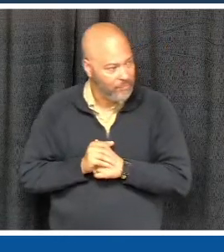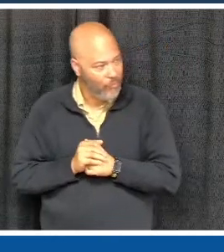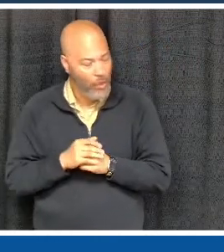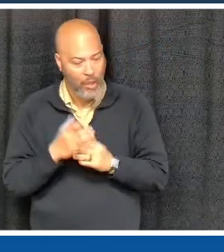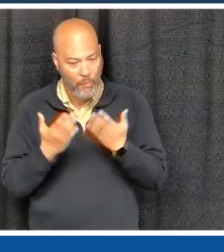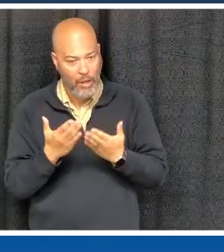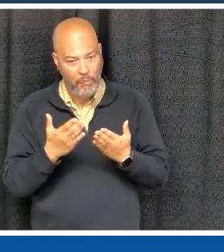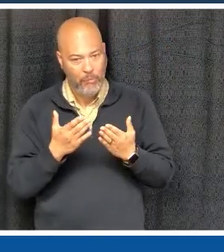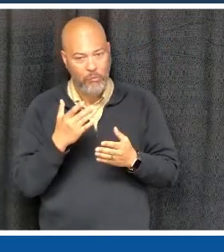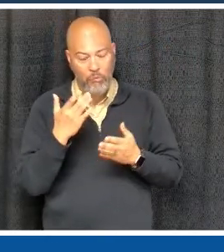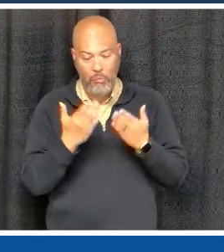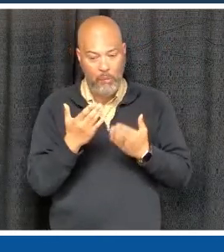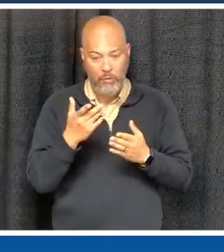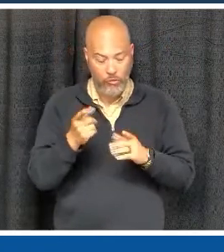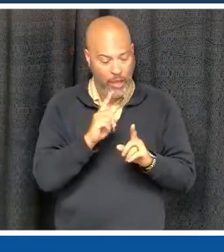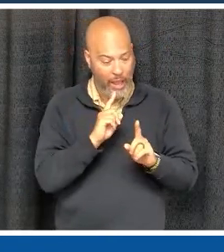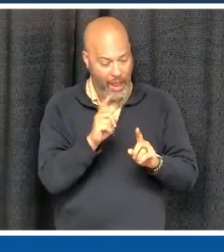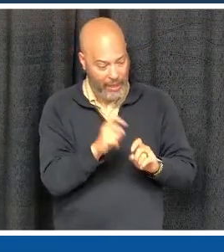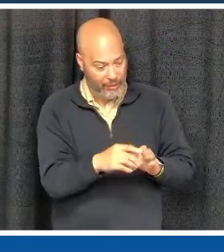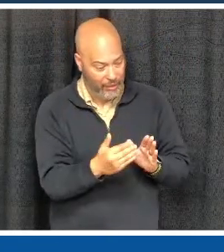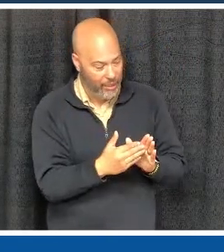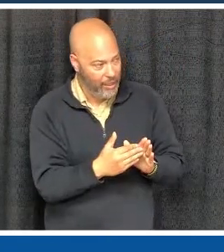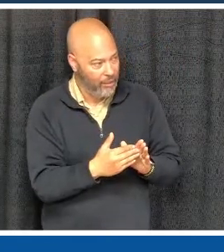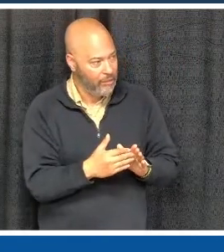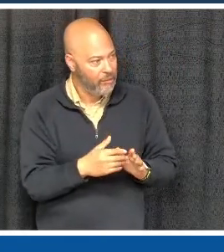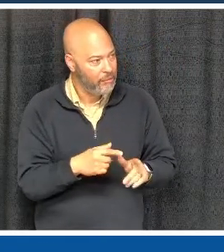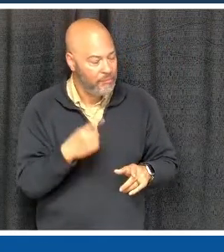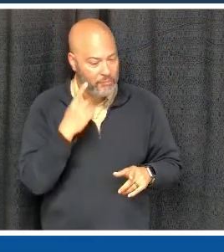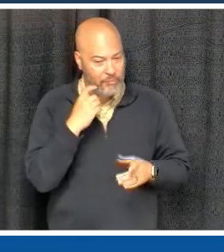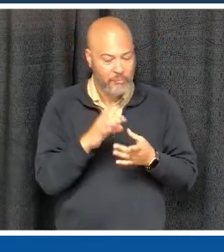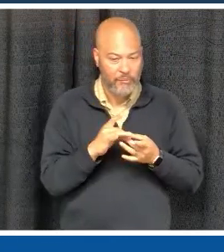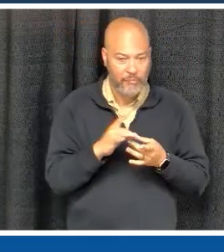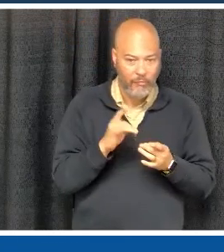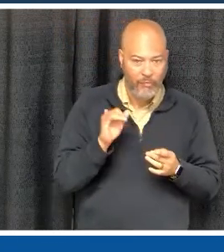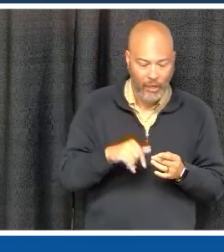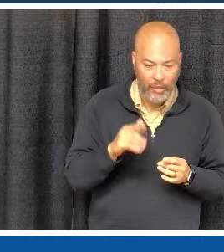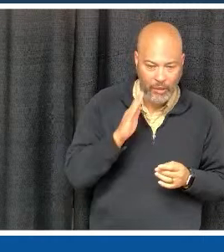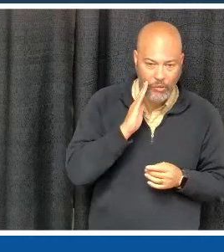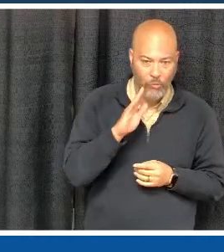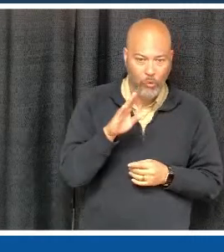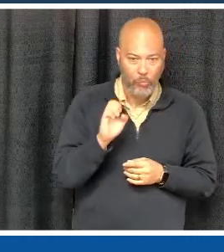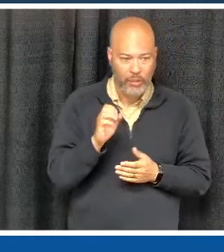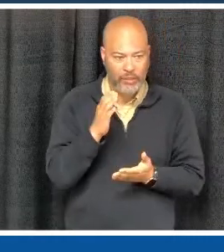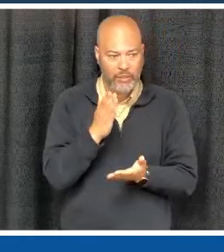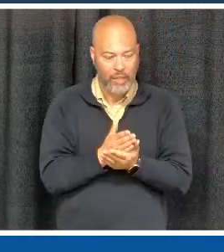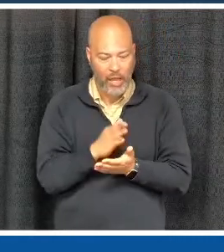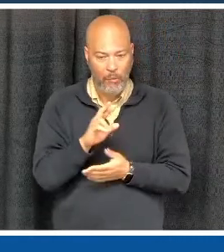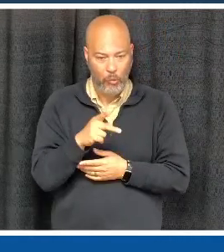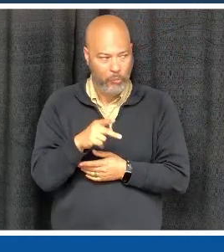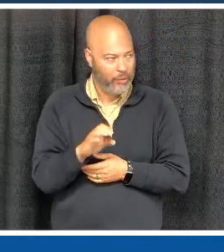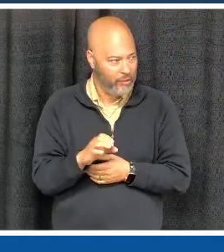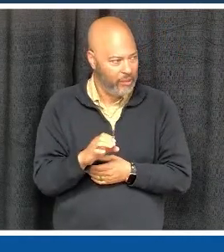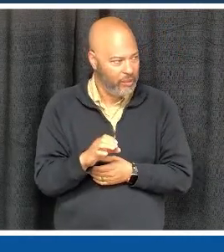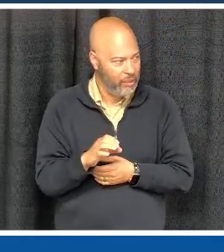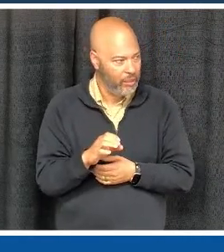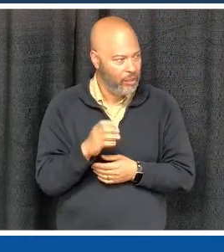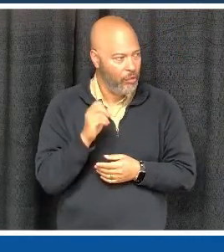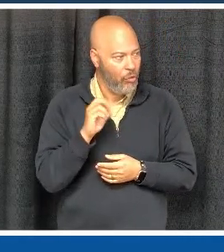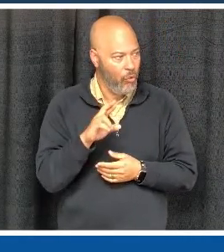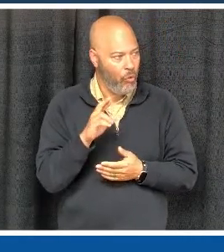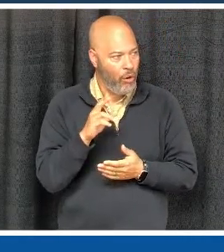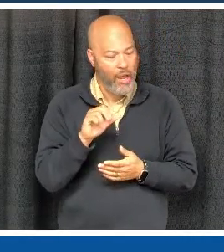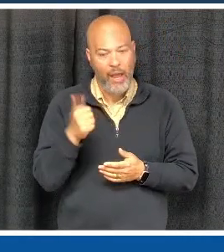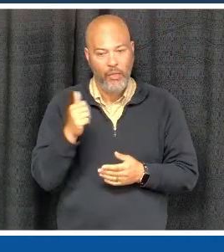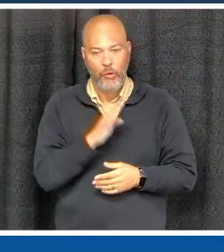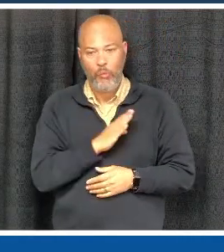it or get us information. It was just stated that this is going to stop the Regional Planning Commission or various